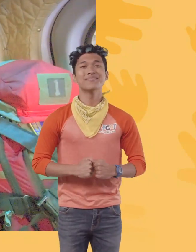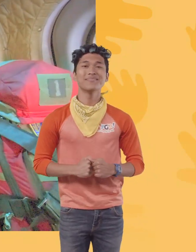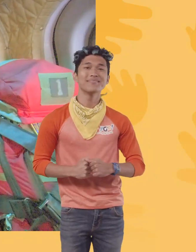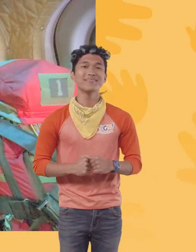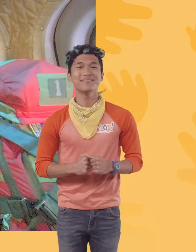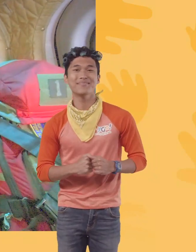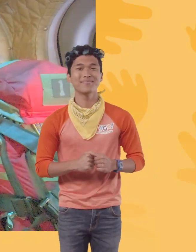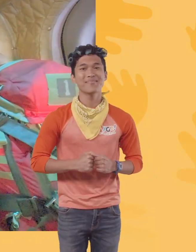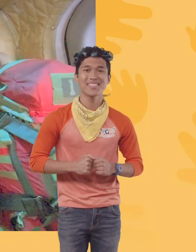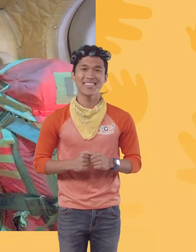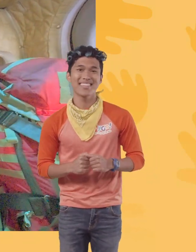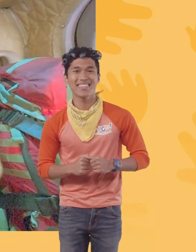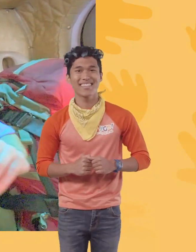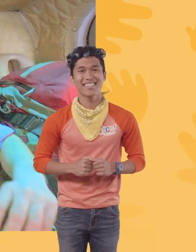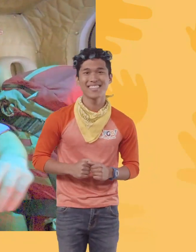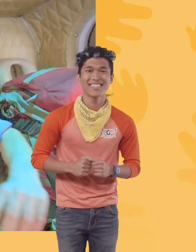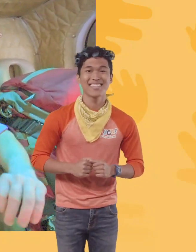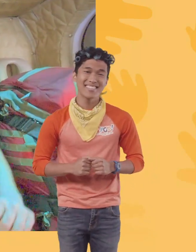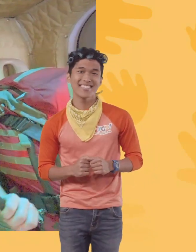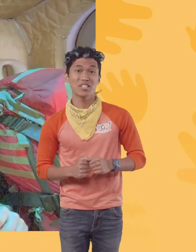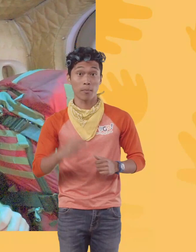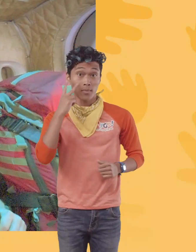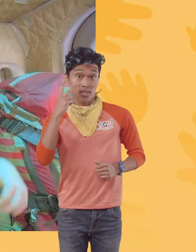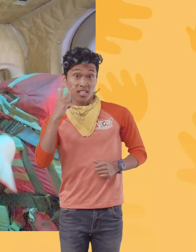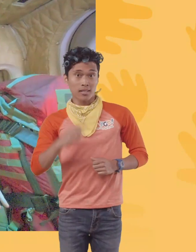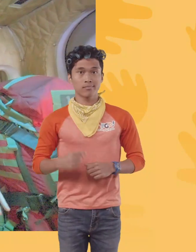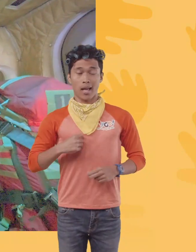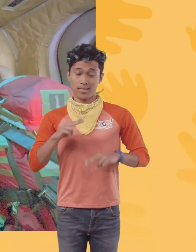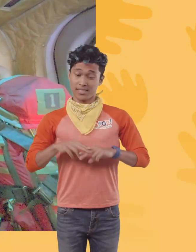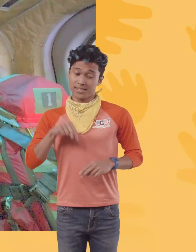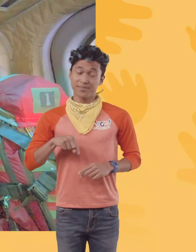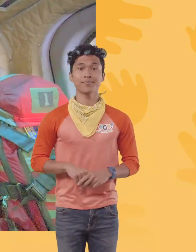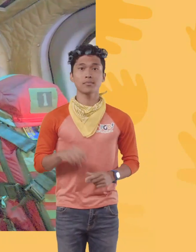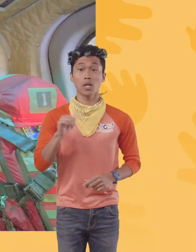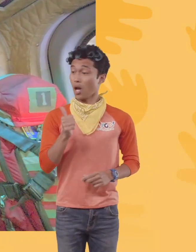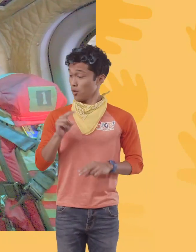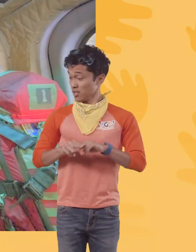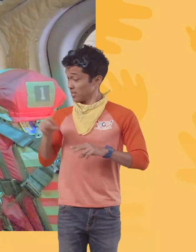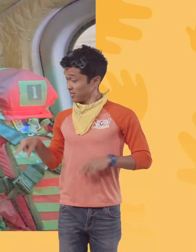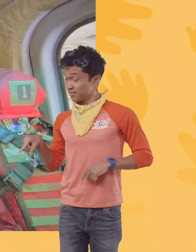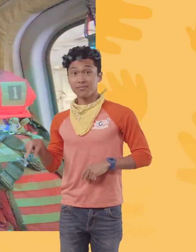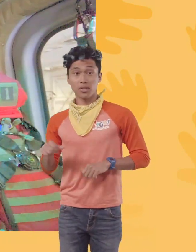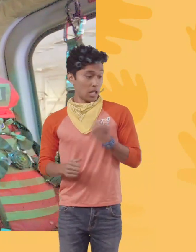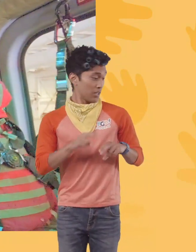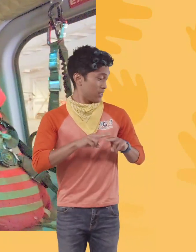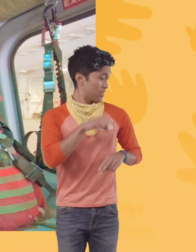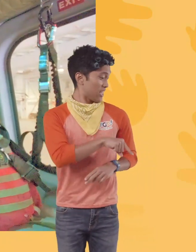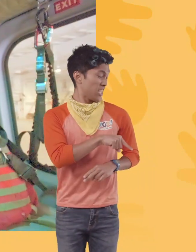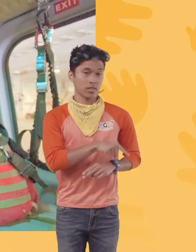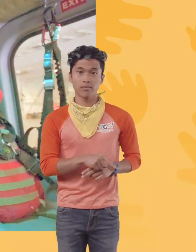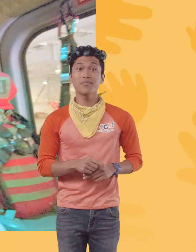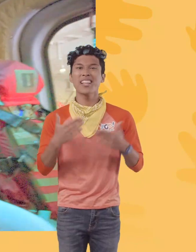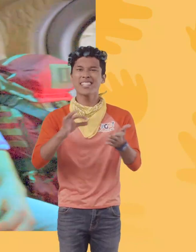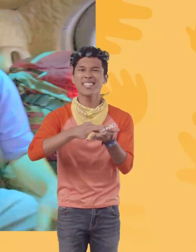up. Ooh, you see? I'm in this seat, and there's another seat, there's another seat. Let's count